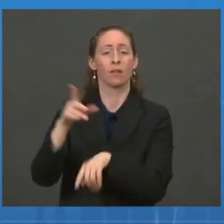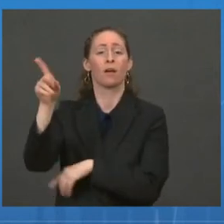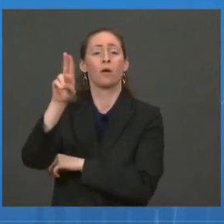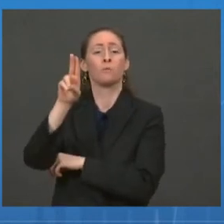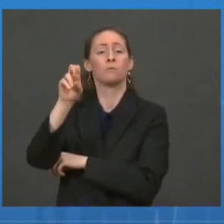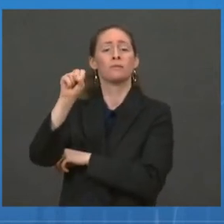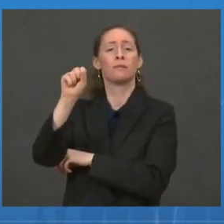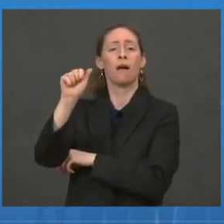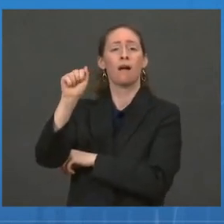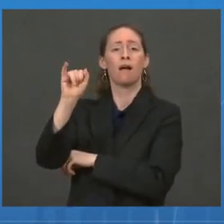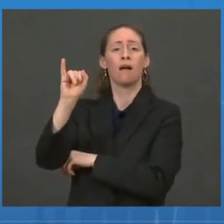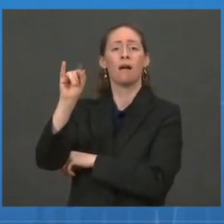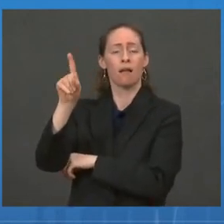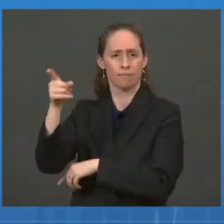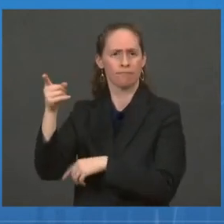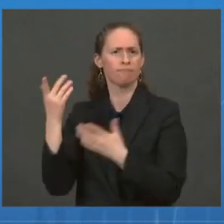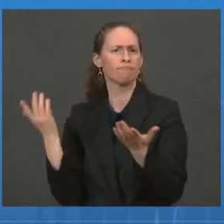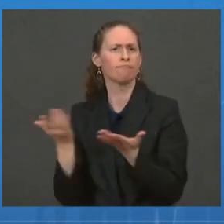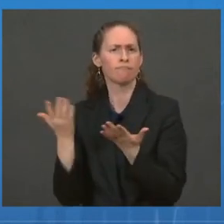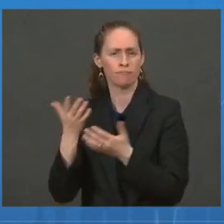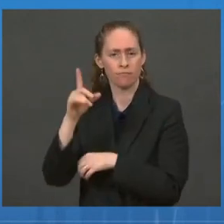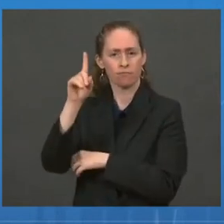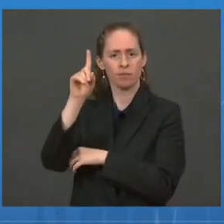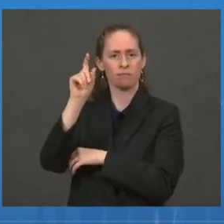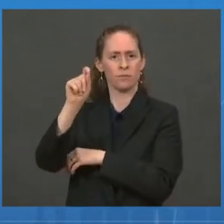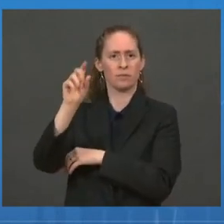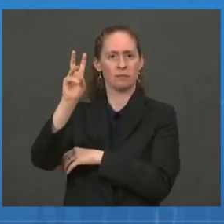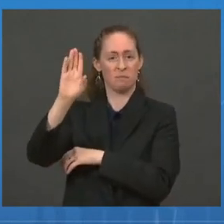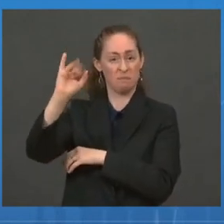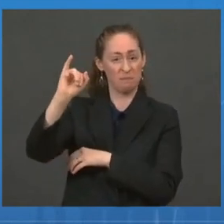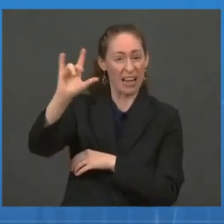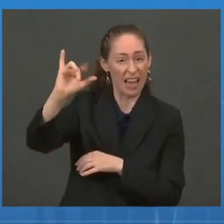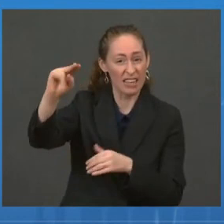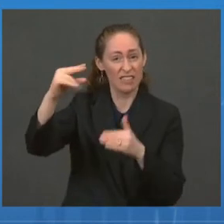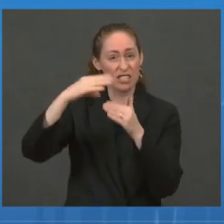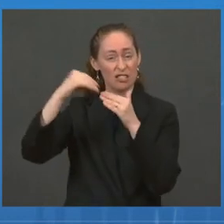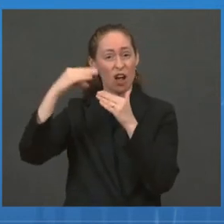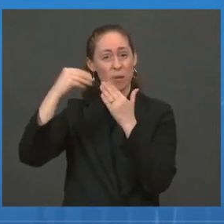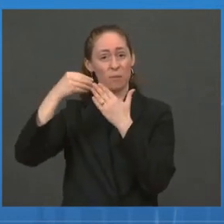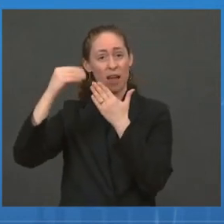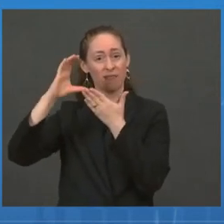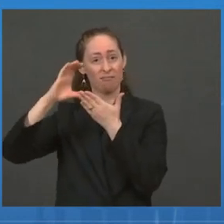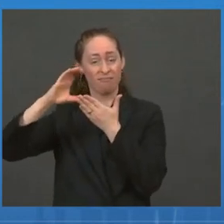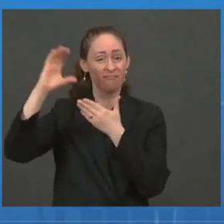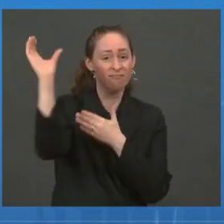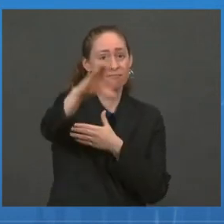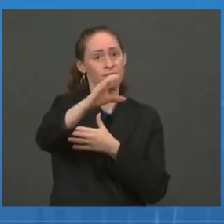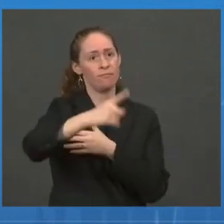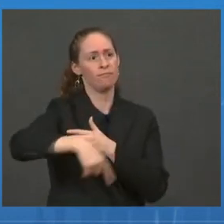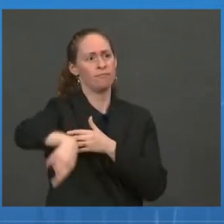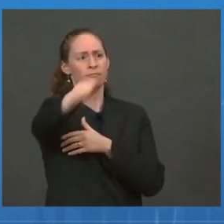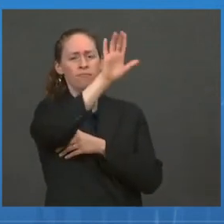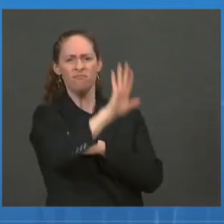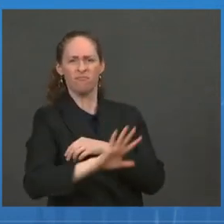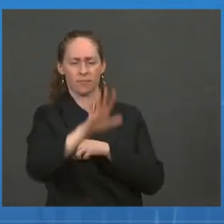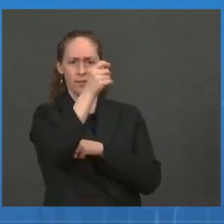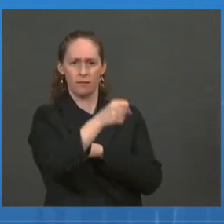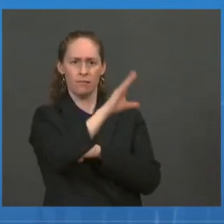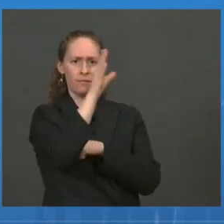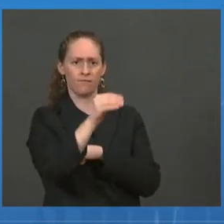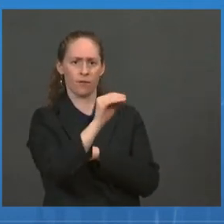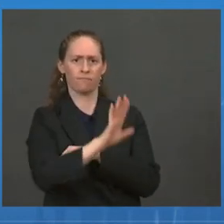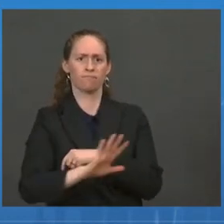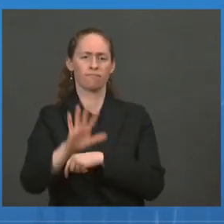sub-saharan africa to fight the pandemic including more than 61 million to south africa alone and this